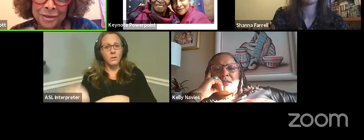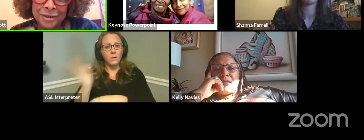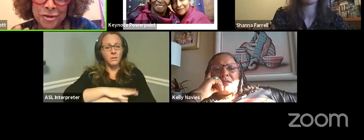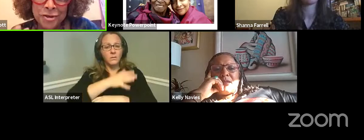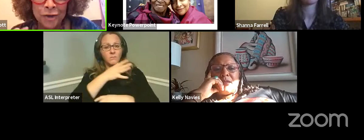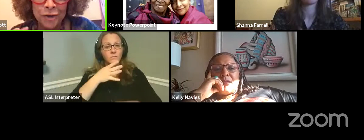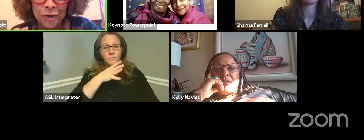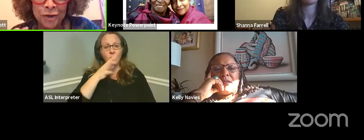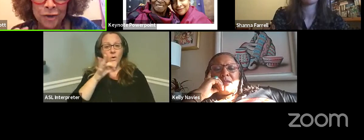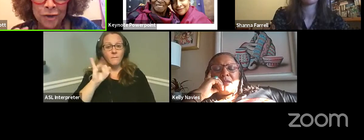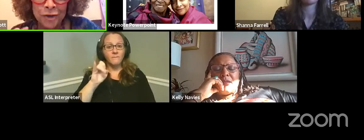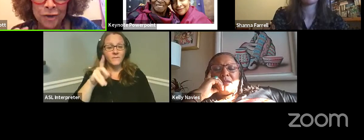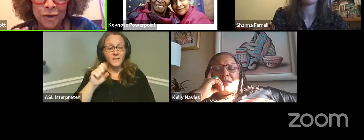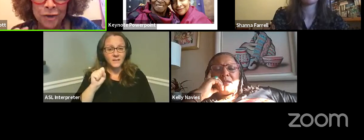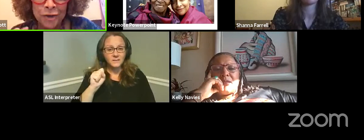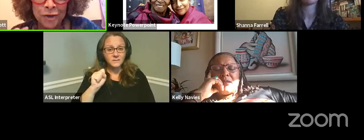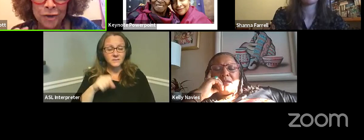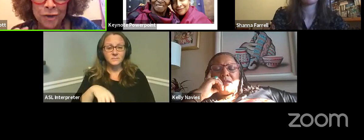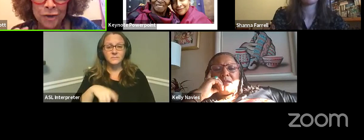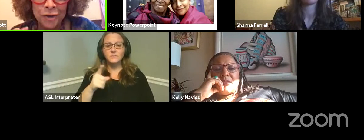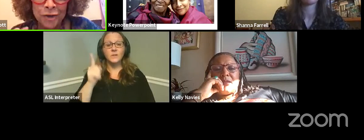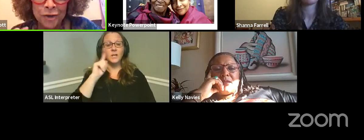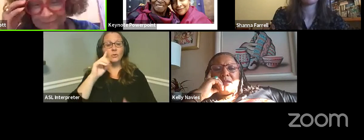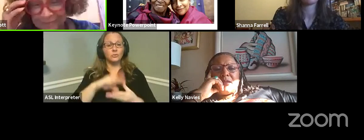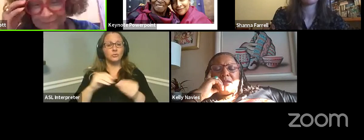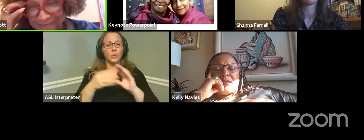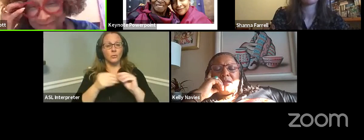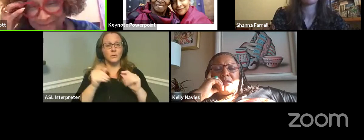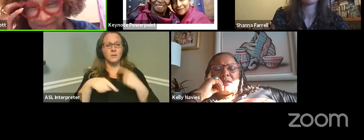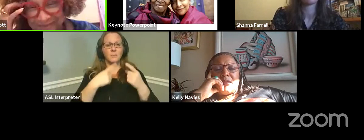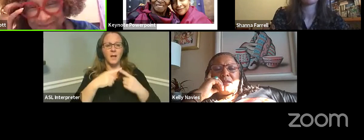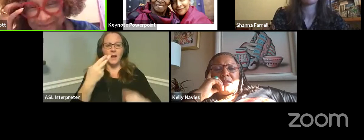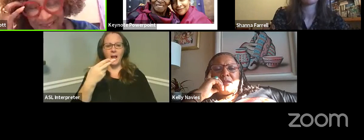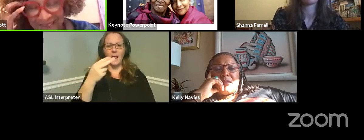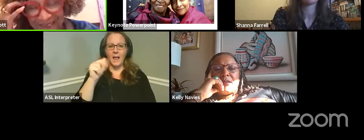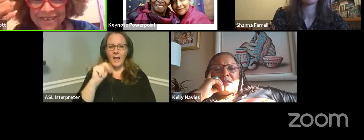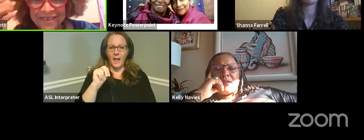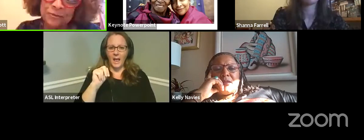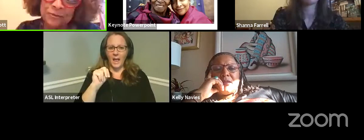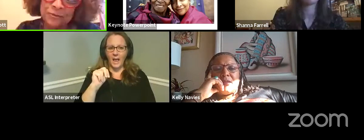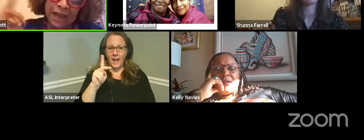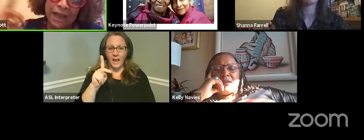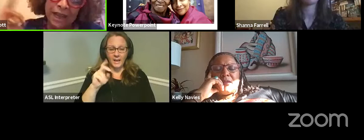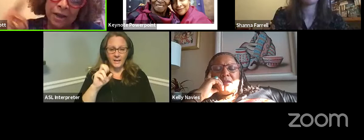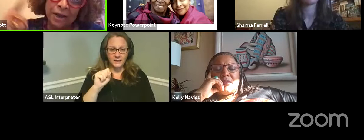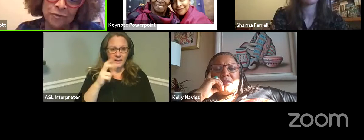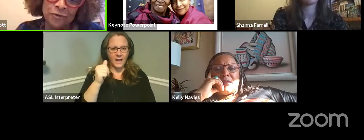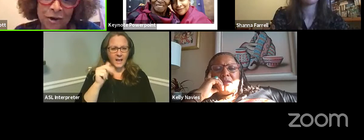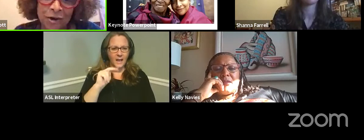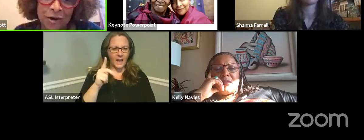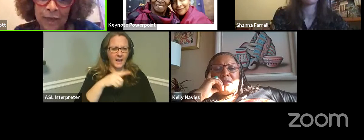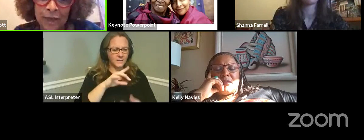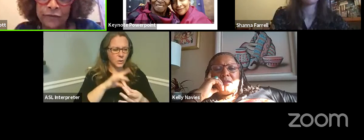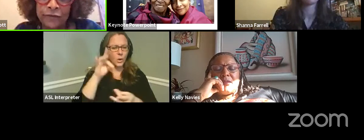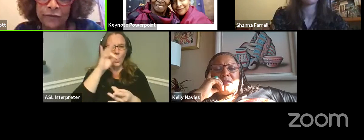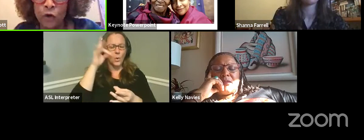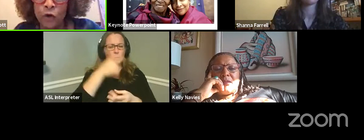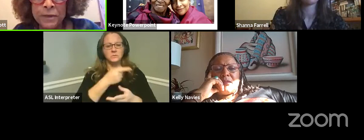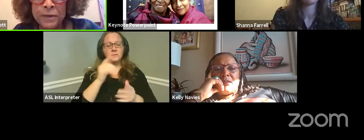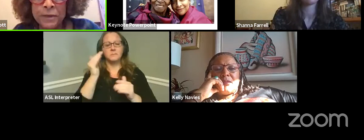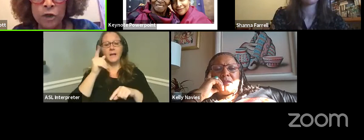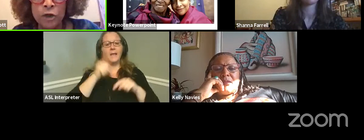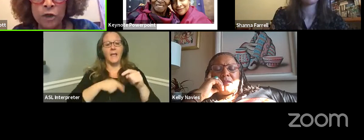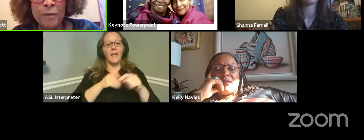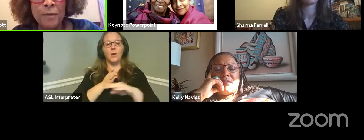You know, they tell you stories about Hanks. You know what Hanks is? A Hanks ghost. Hank supposedly can't cross water, so they'd